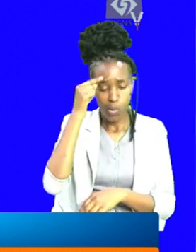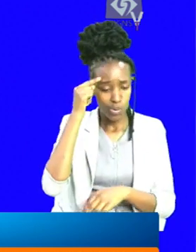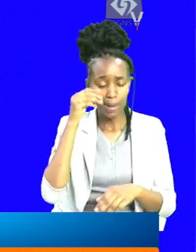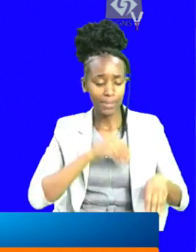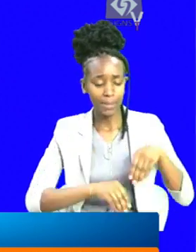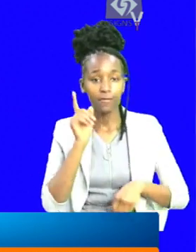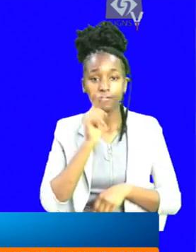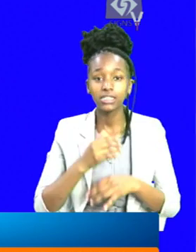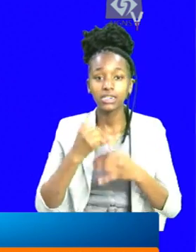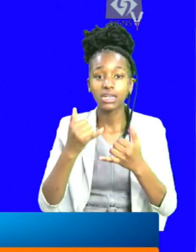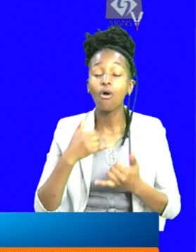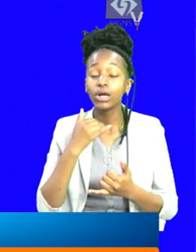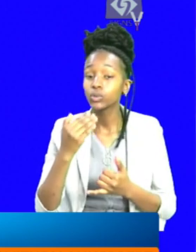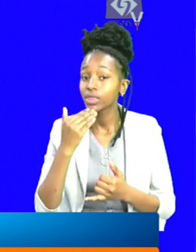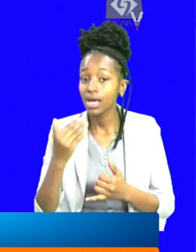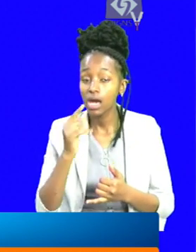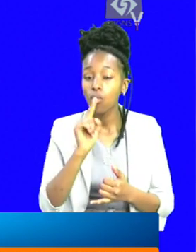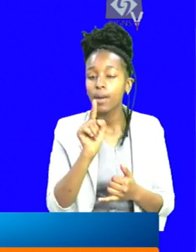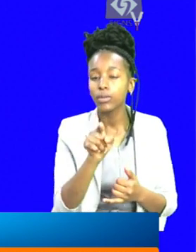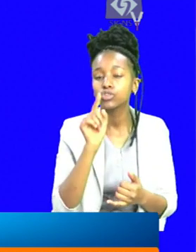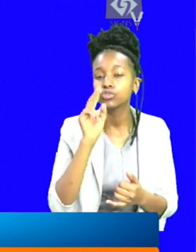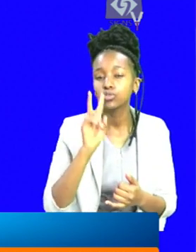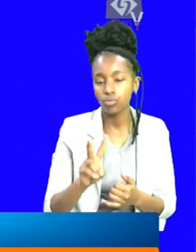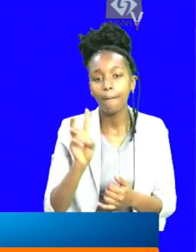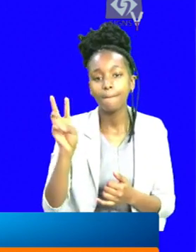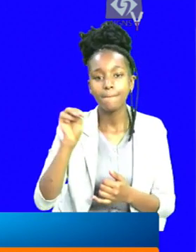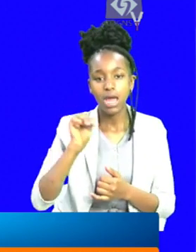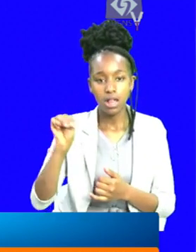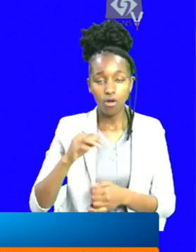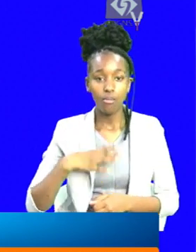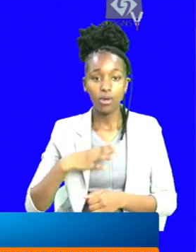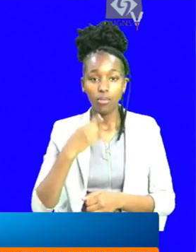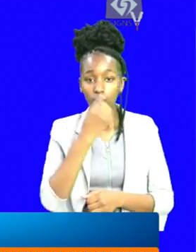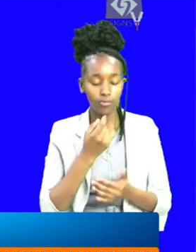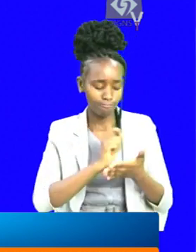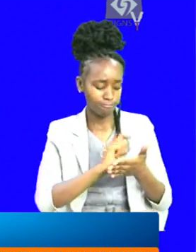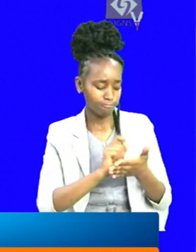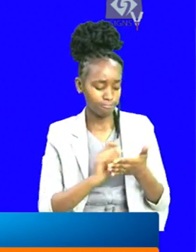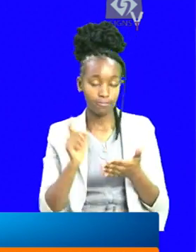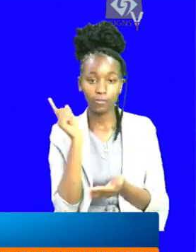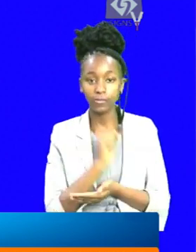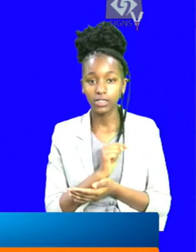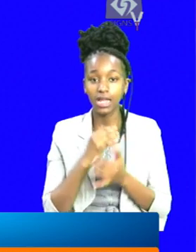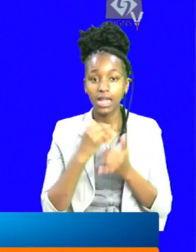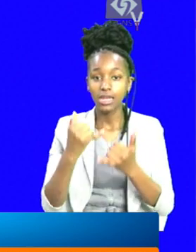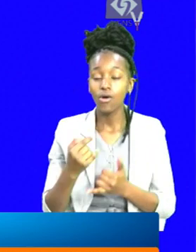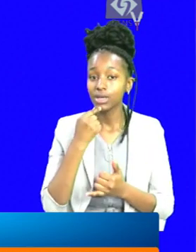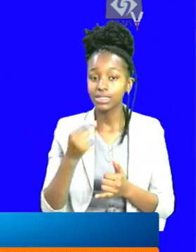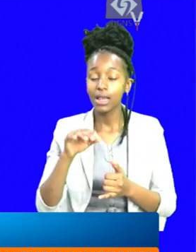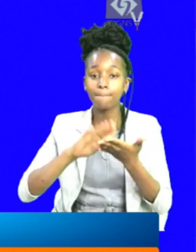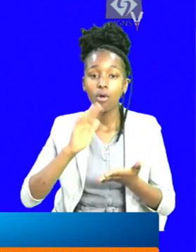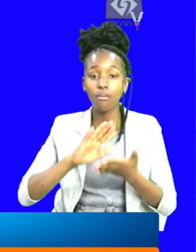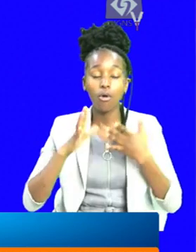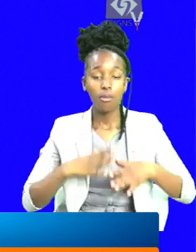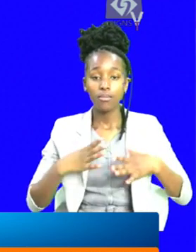opportunity to thank the 1.2 million people who have signed so far. We appeal to